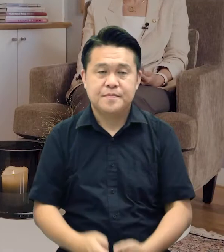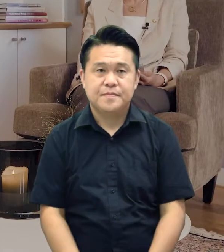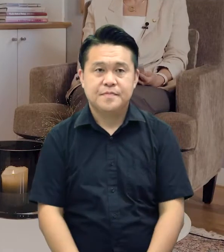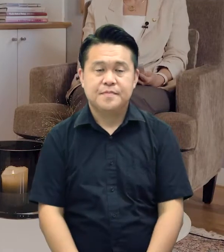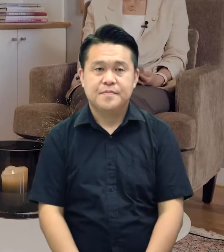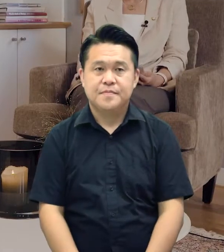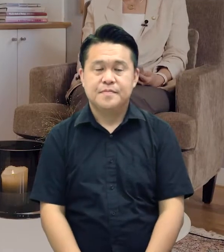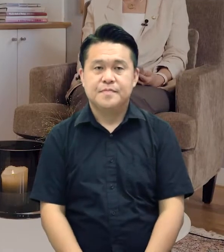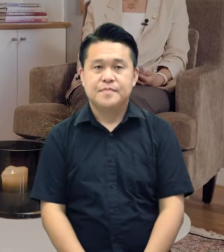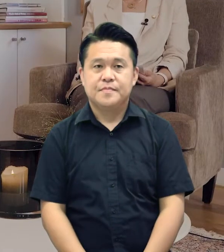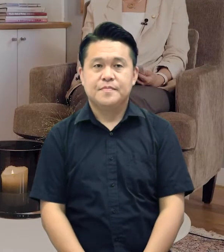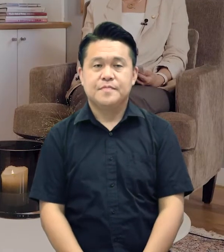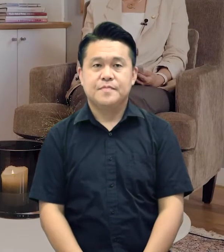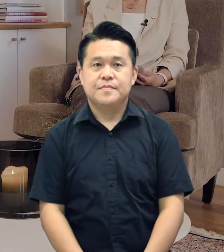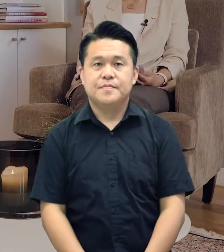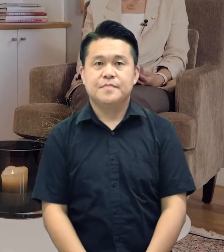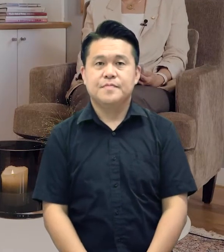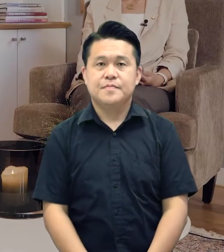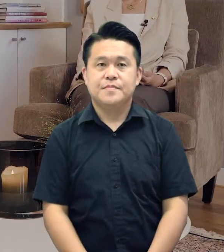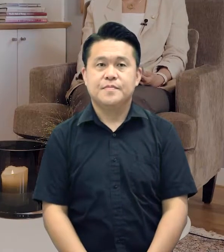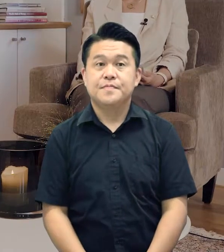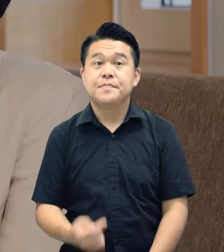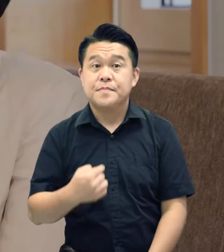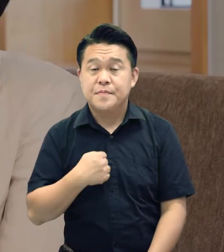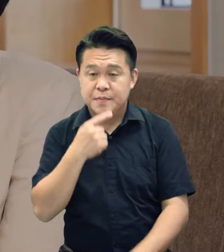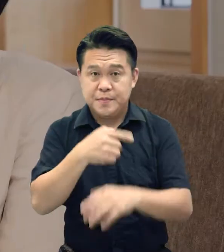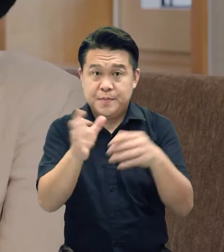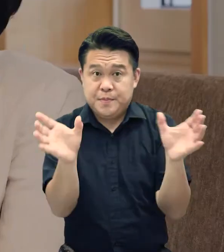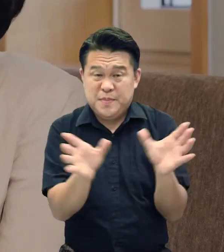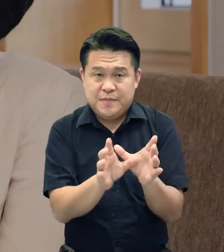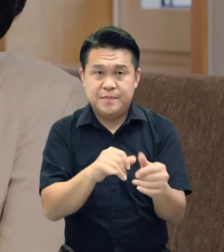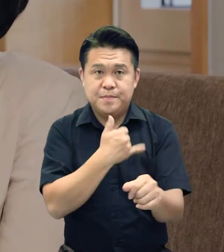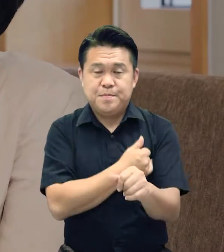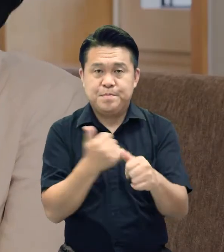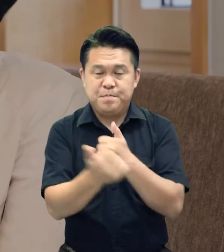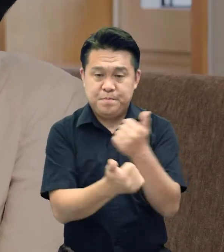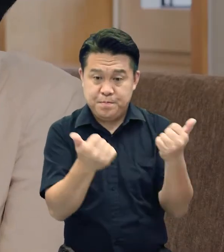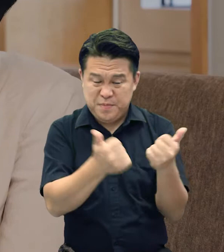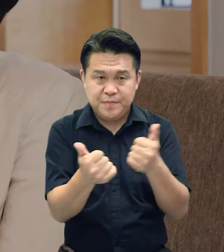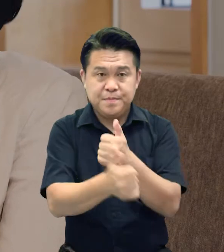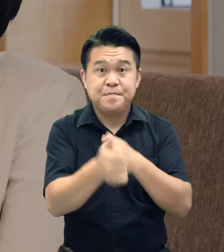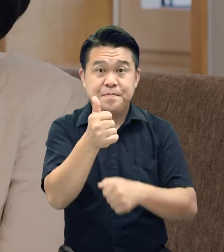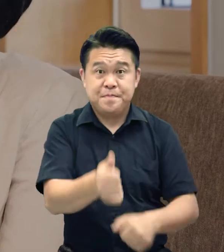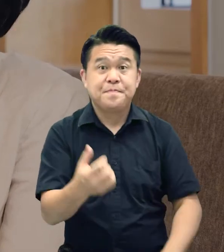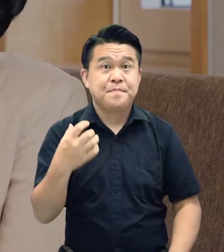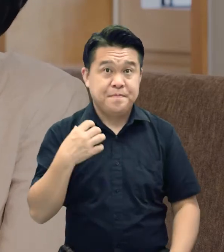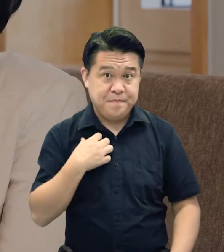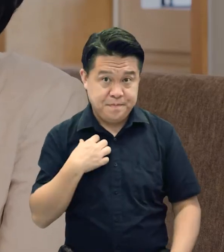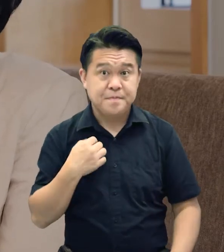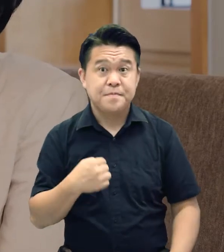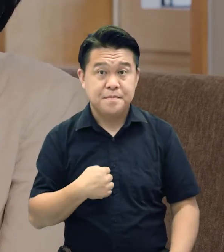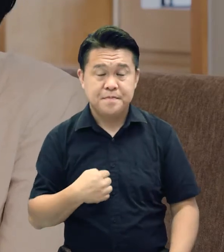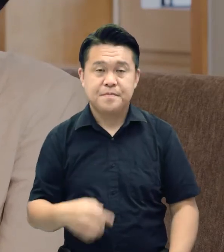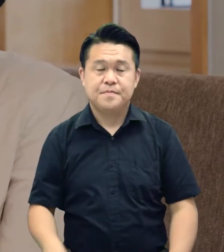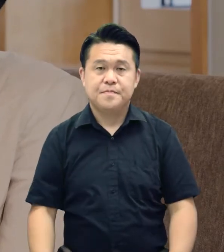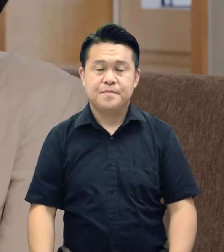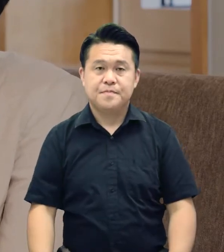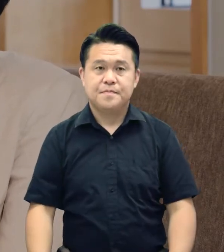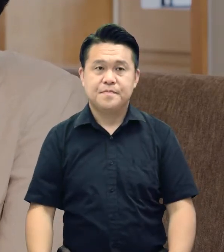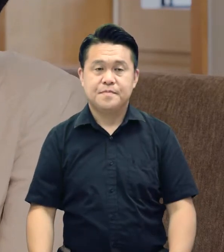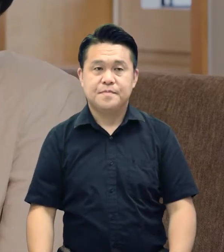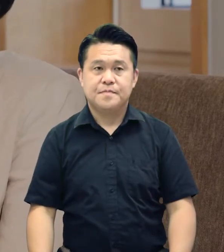rights issues. I was the chair of the Human Rights Committee of the Minju